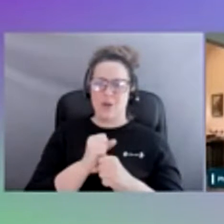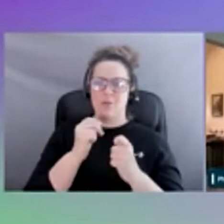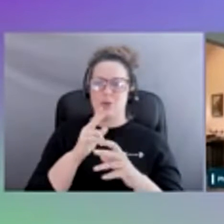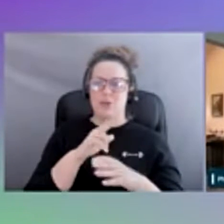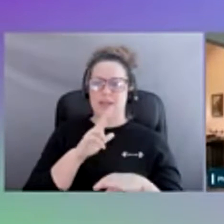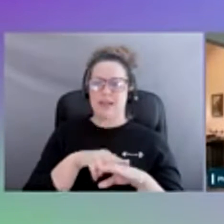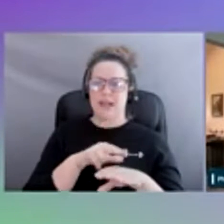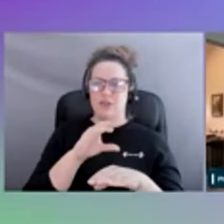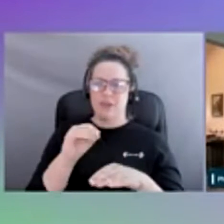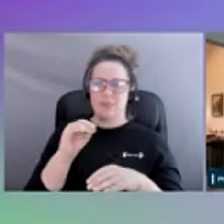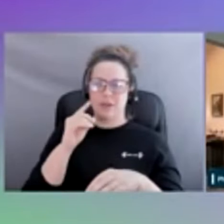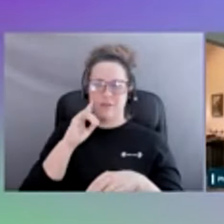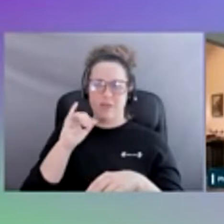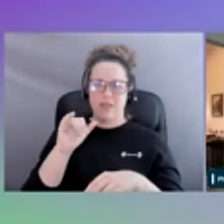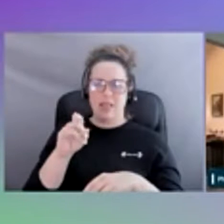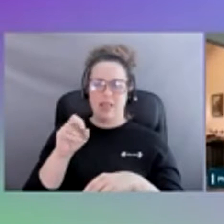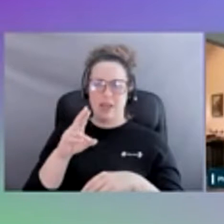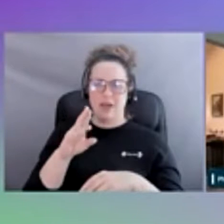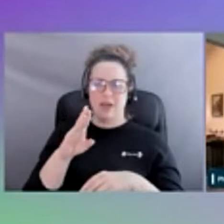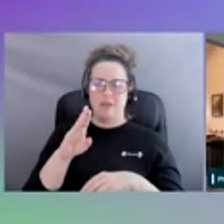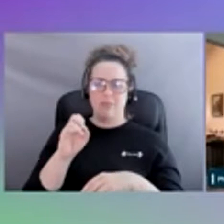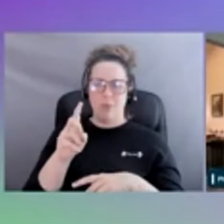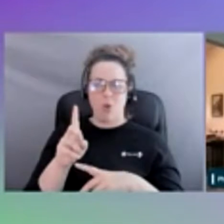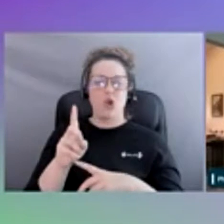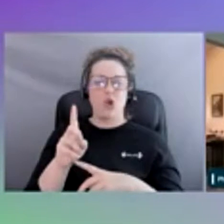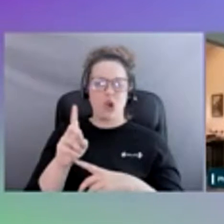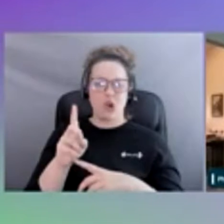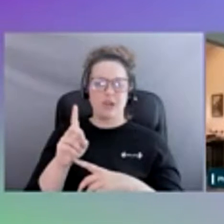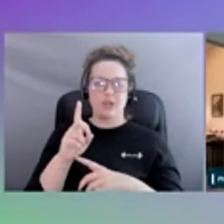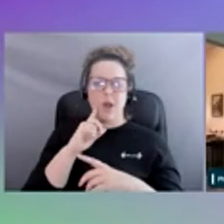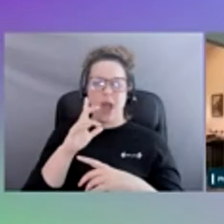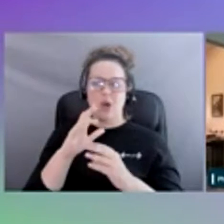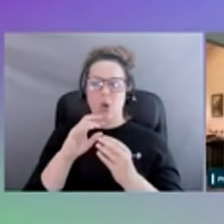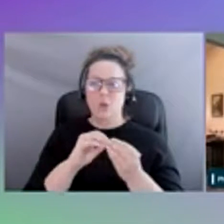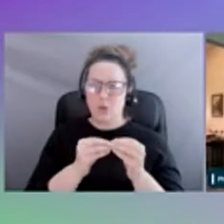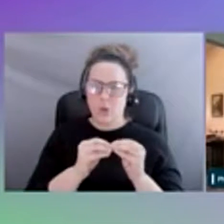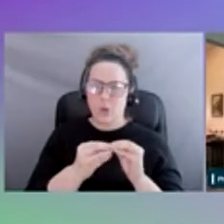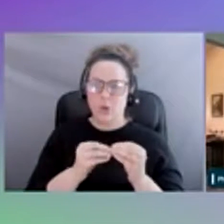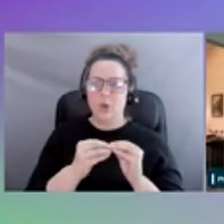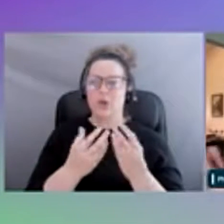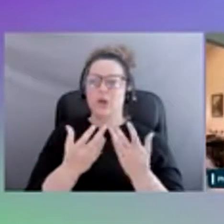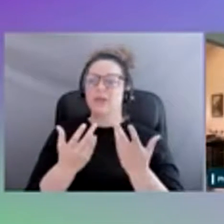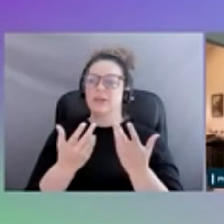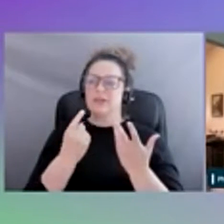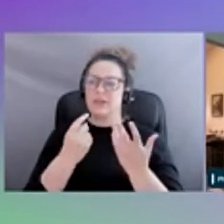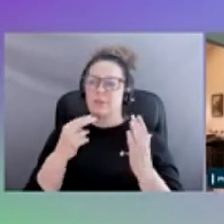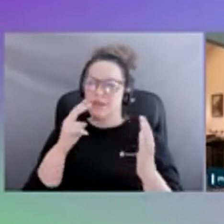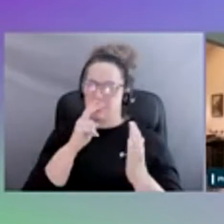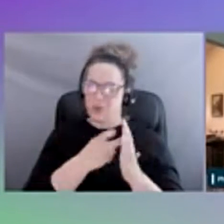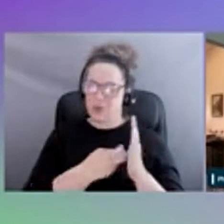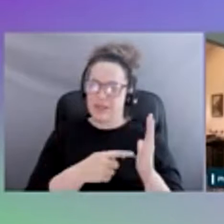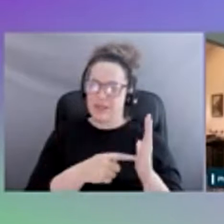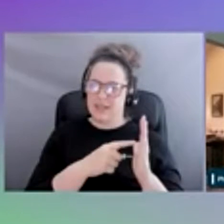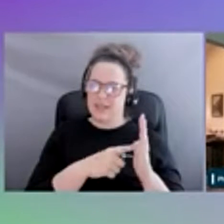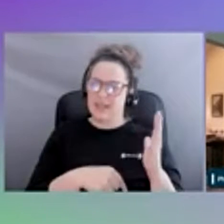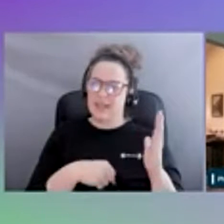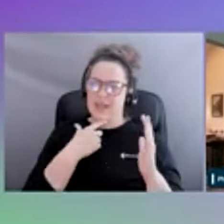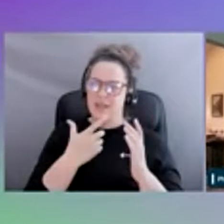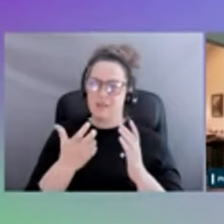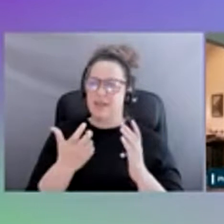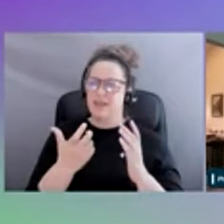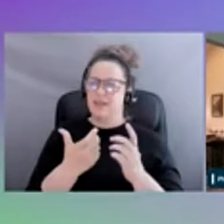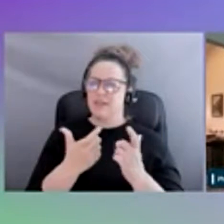company, it would be to know a scale. So scoring in general, something to look into is what I think the big